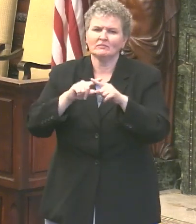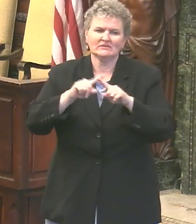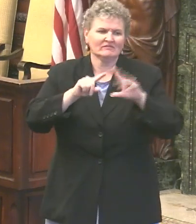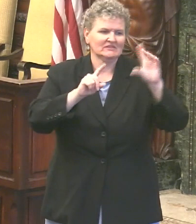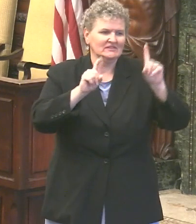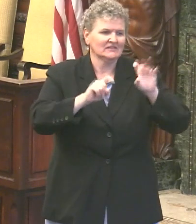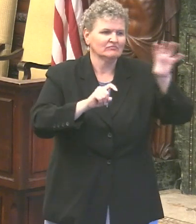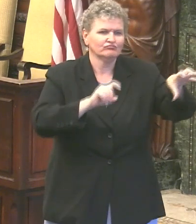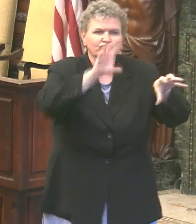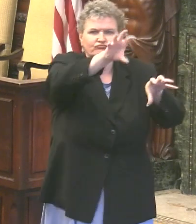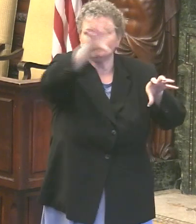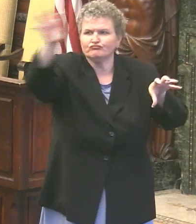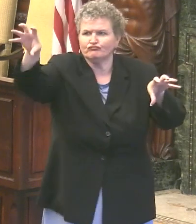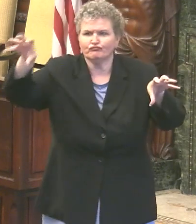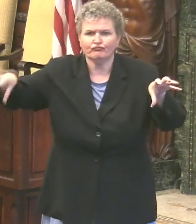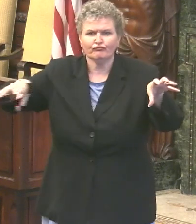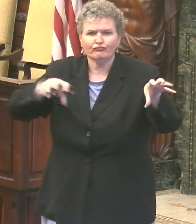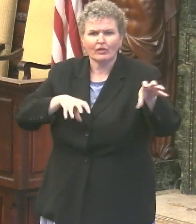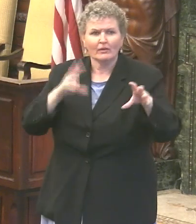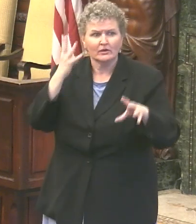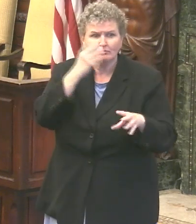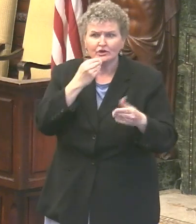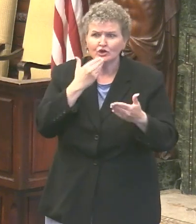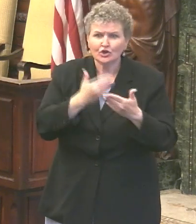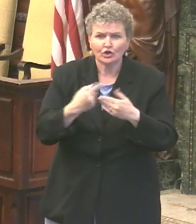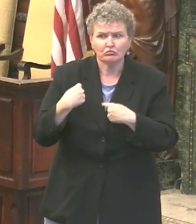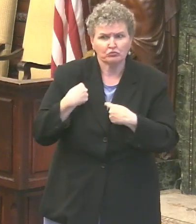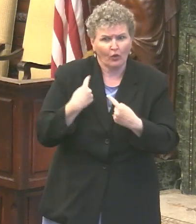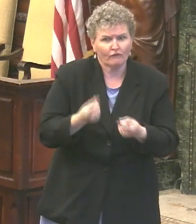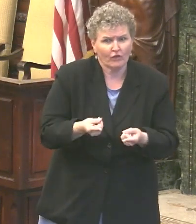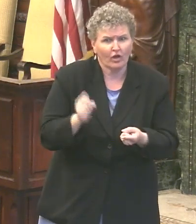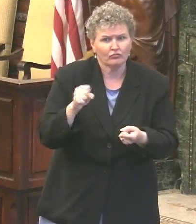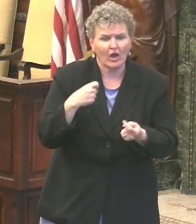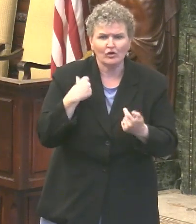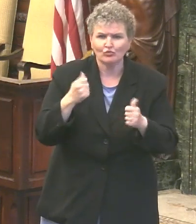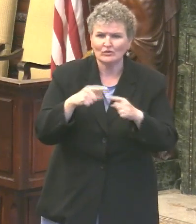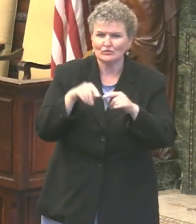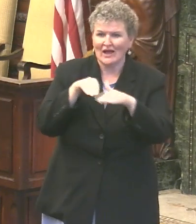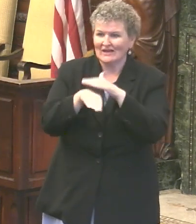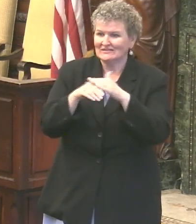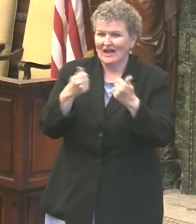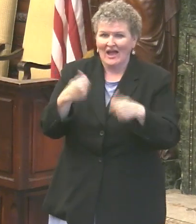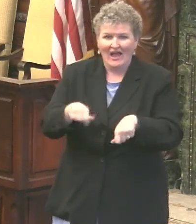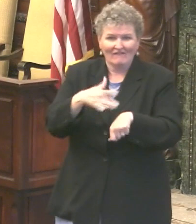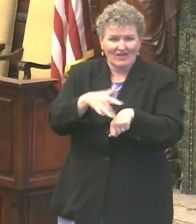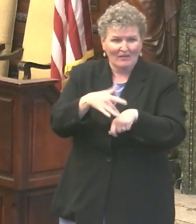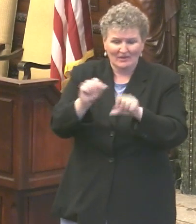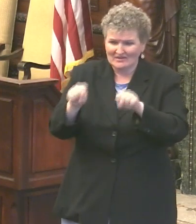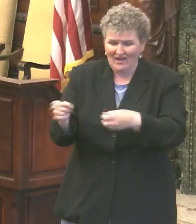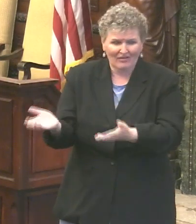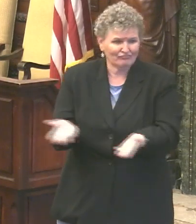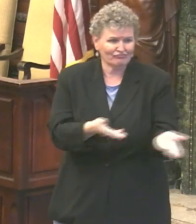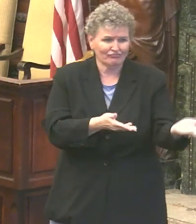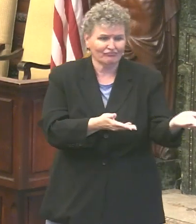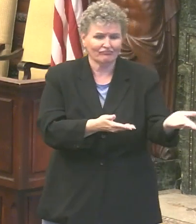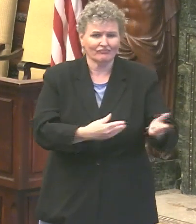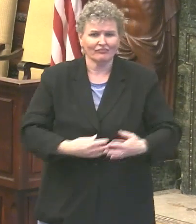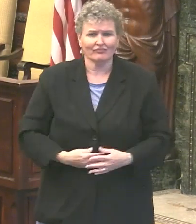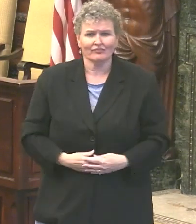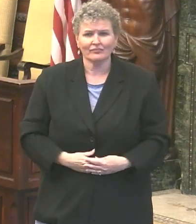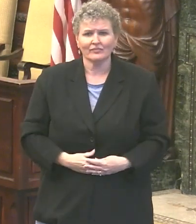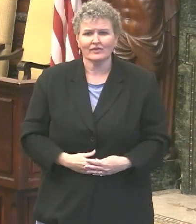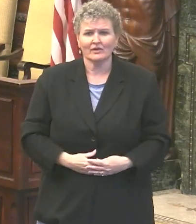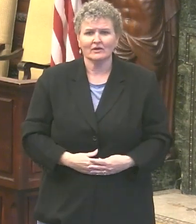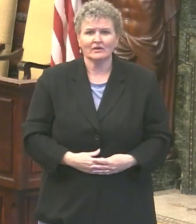think so far we've done fairly well in trying to make access available with the resources we have overall. Dr. Ayla Stanford with